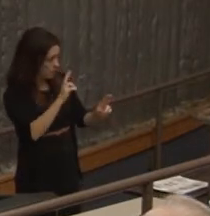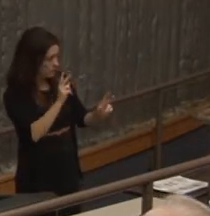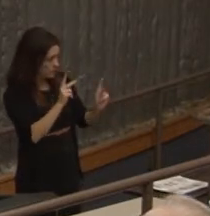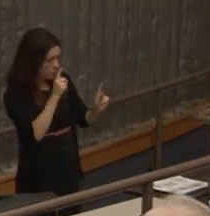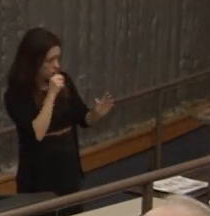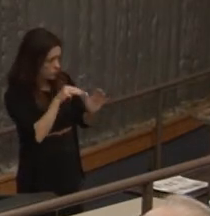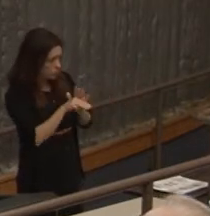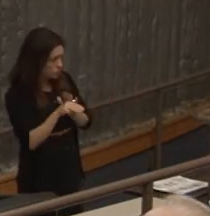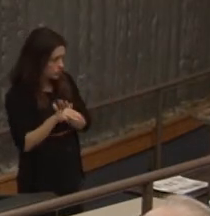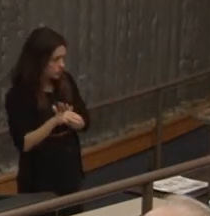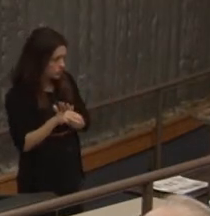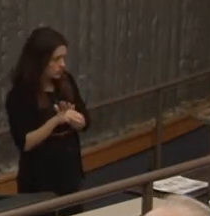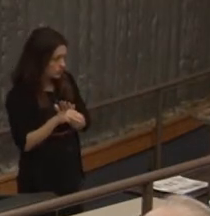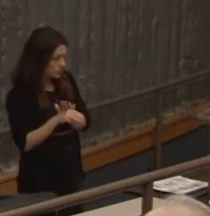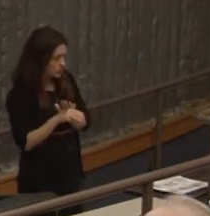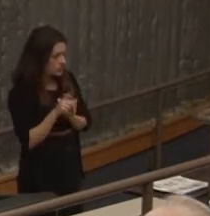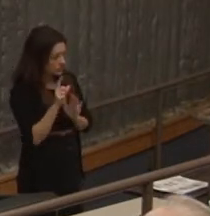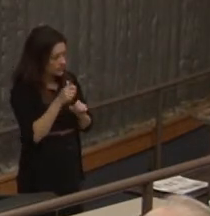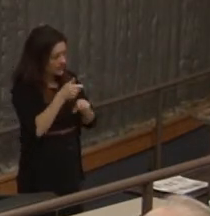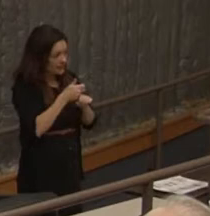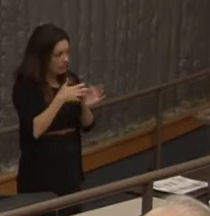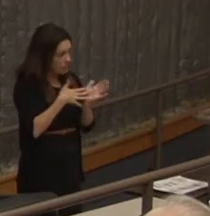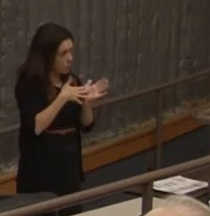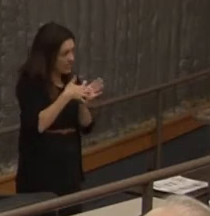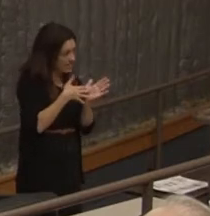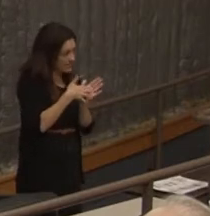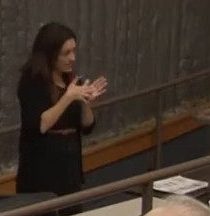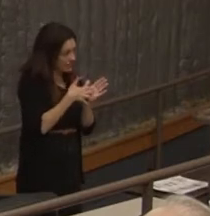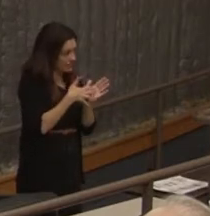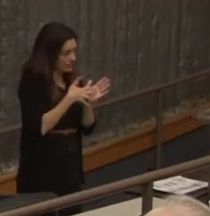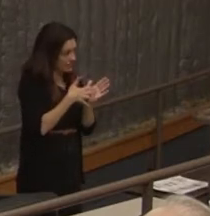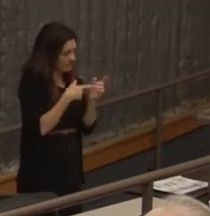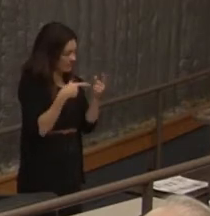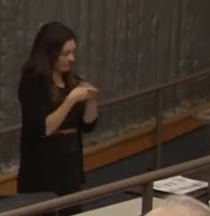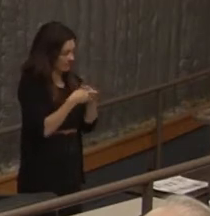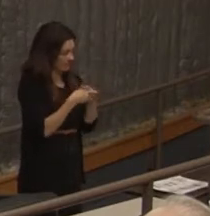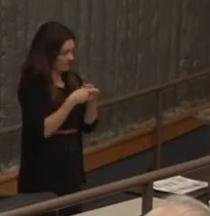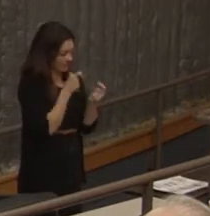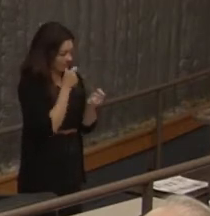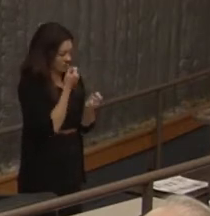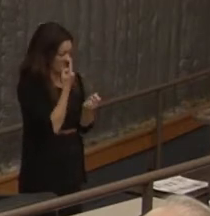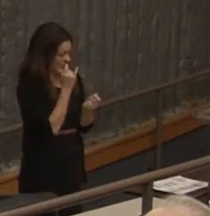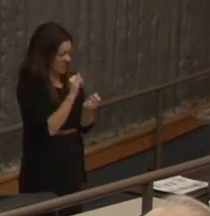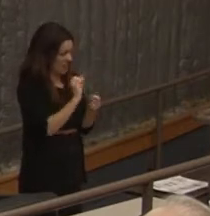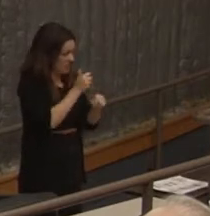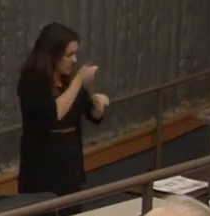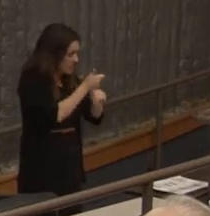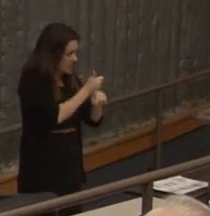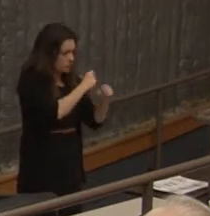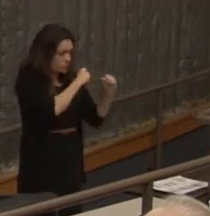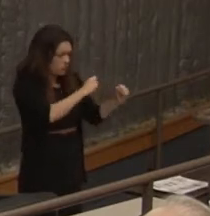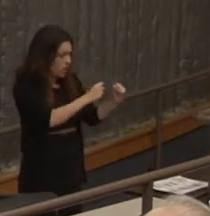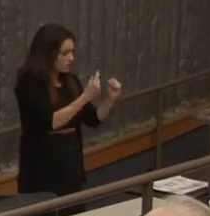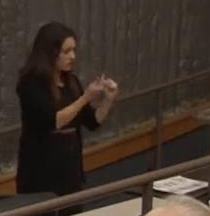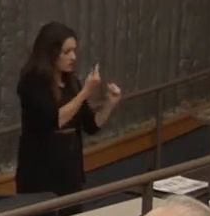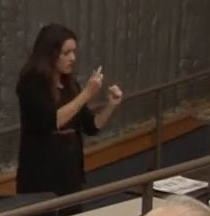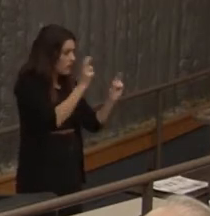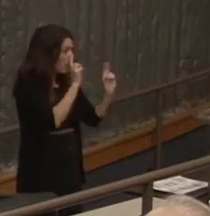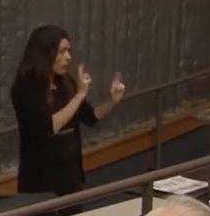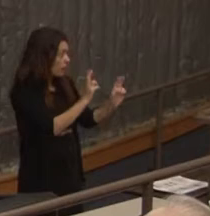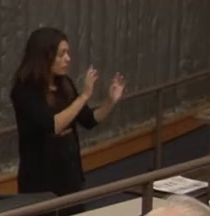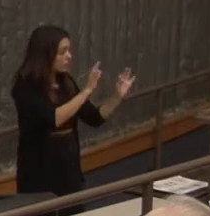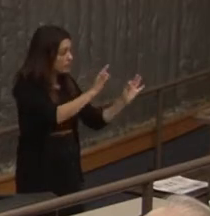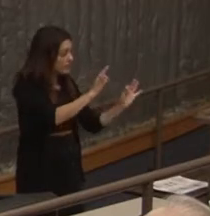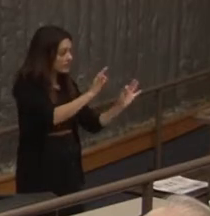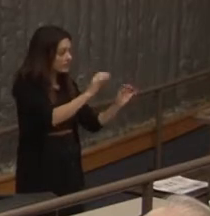the Jews. So he has it rickety. It's barely held together by, and it's leaning. And there's a kind